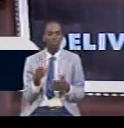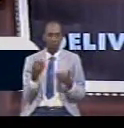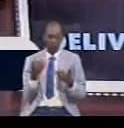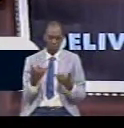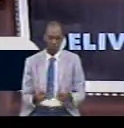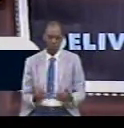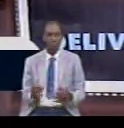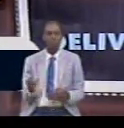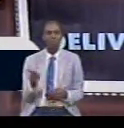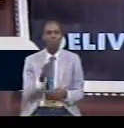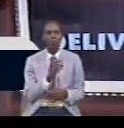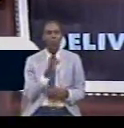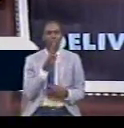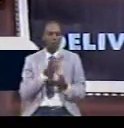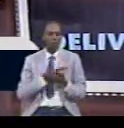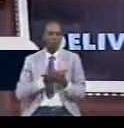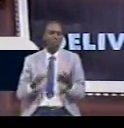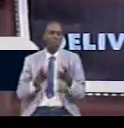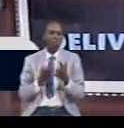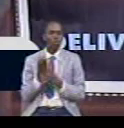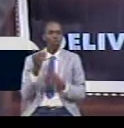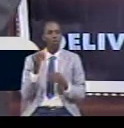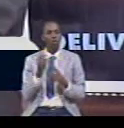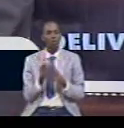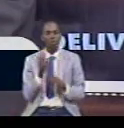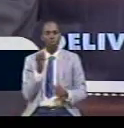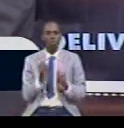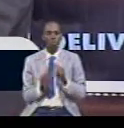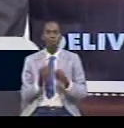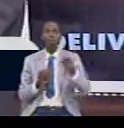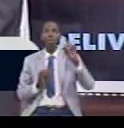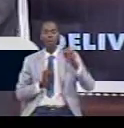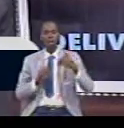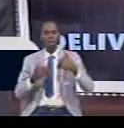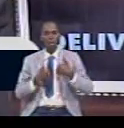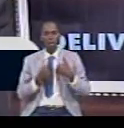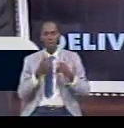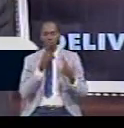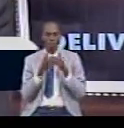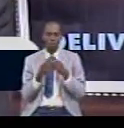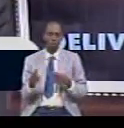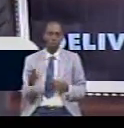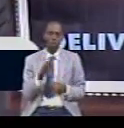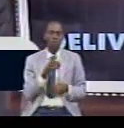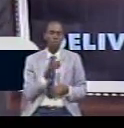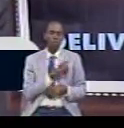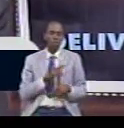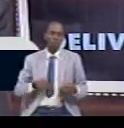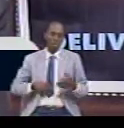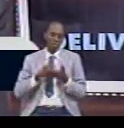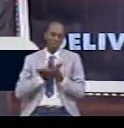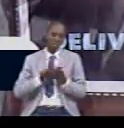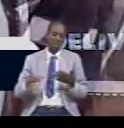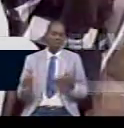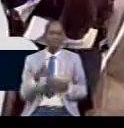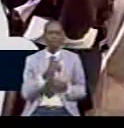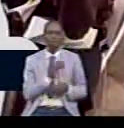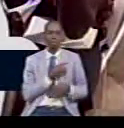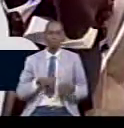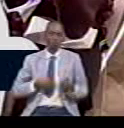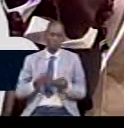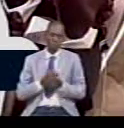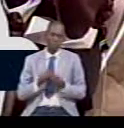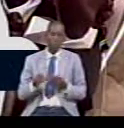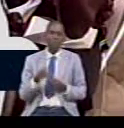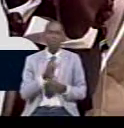clean through the word which I have spoken unto you. The Lord cleansed them, the Lord washed them, the Lord purged